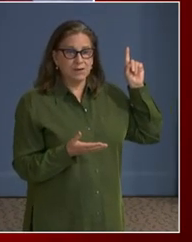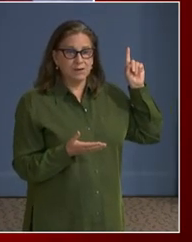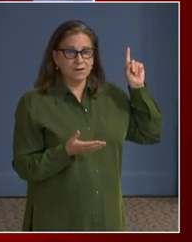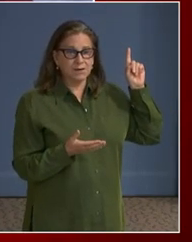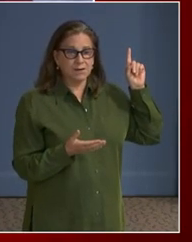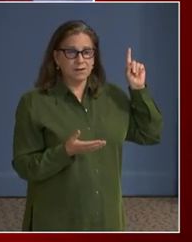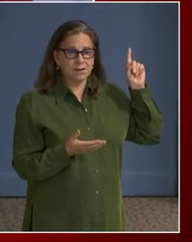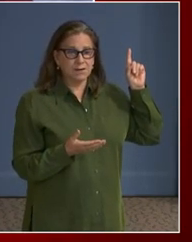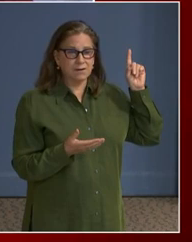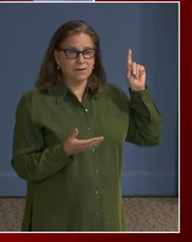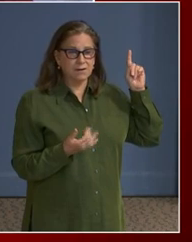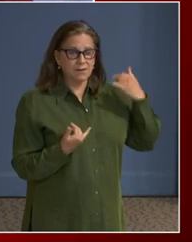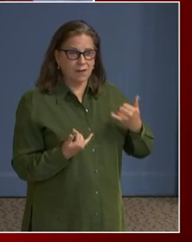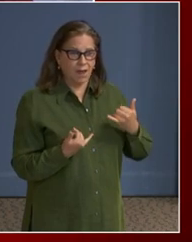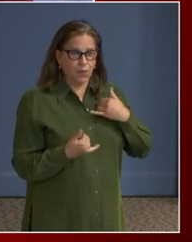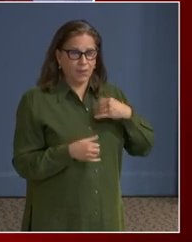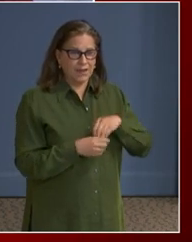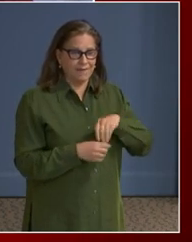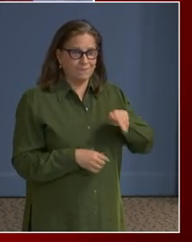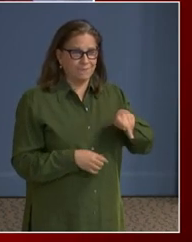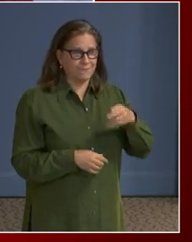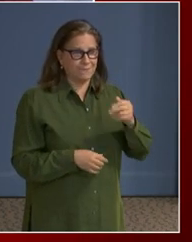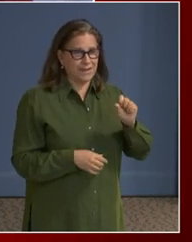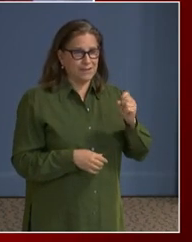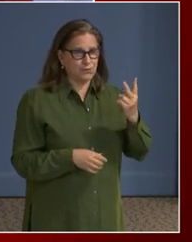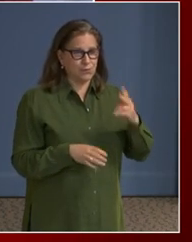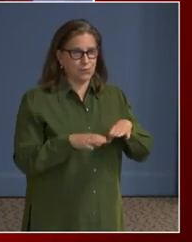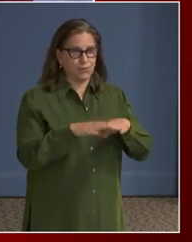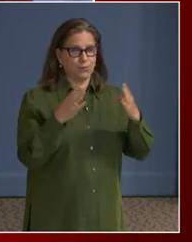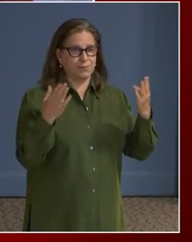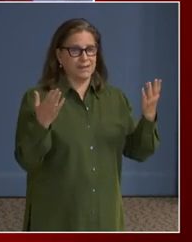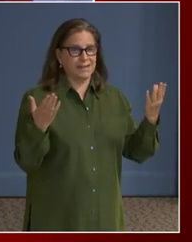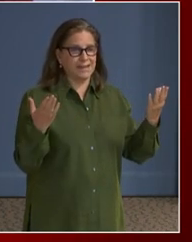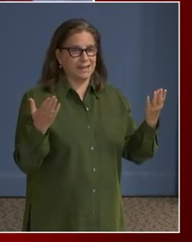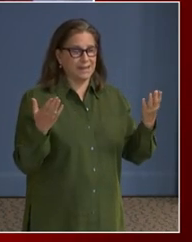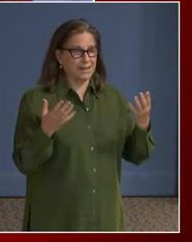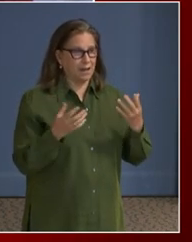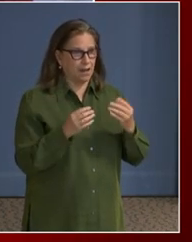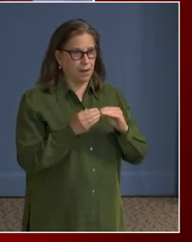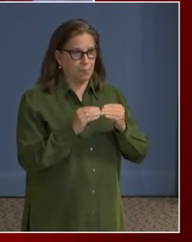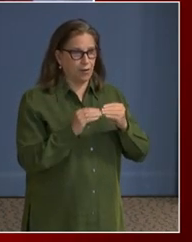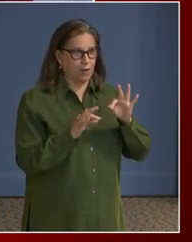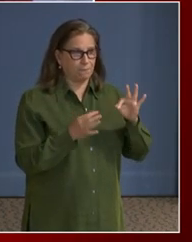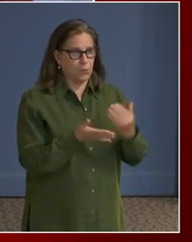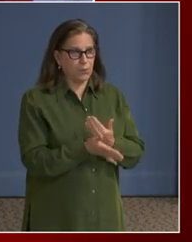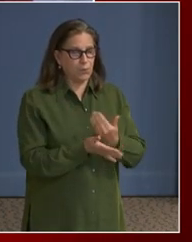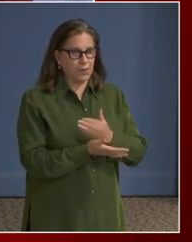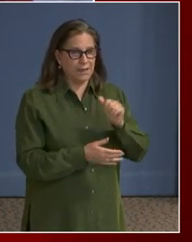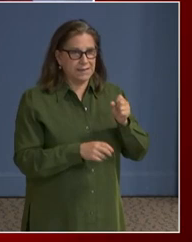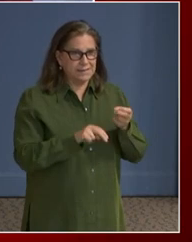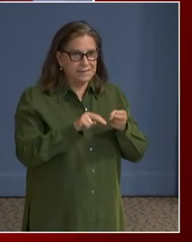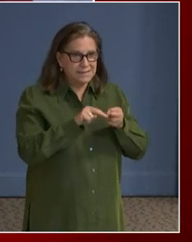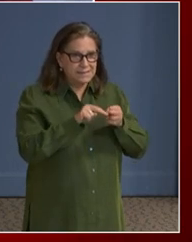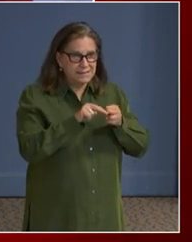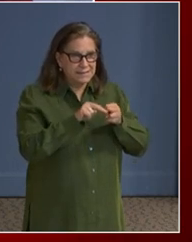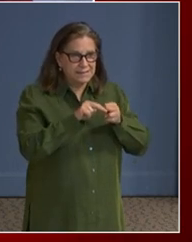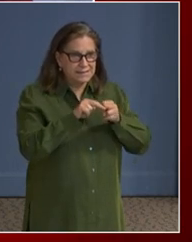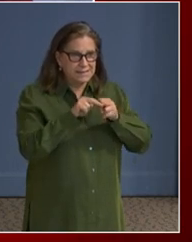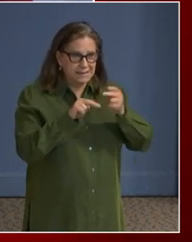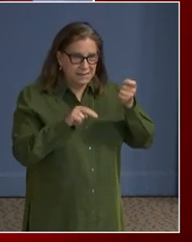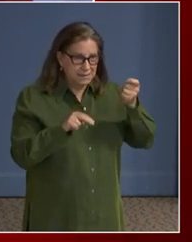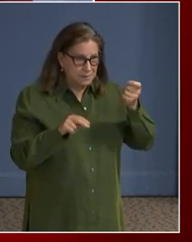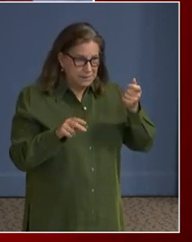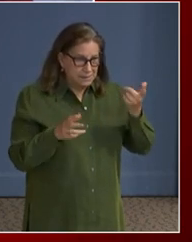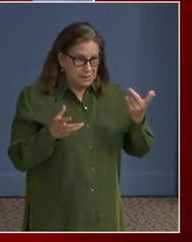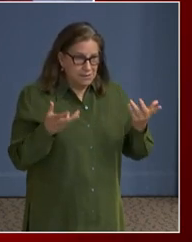2, we have seen the average number of new cases has ticked up a little bit. So I'm wondering if you can kind